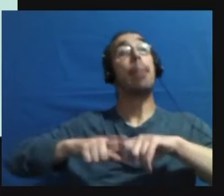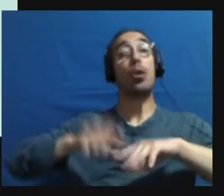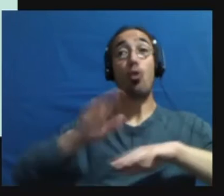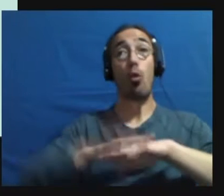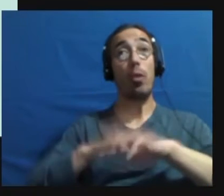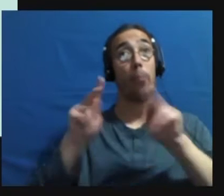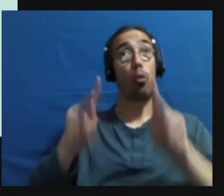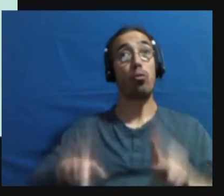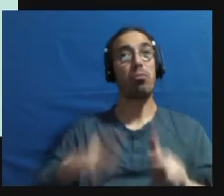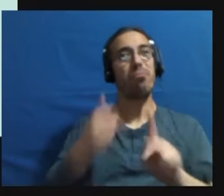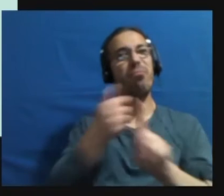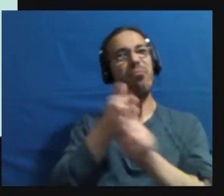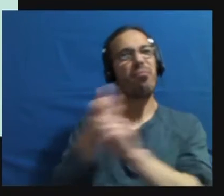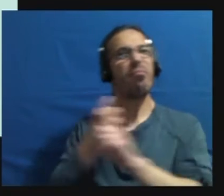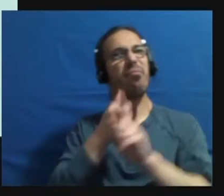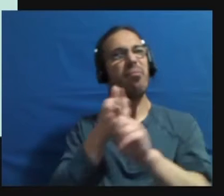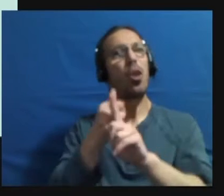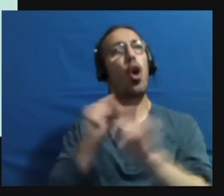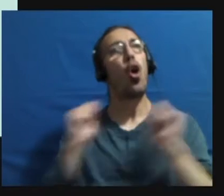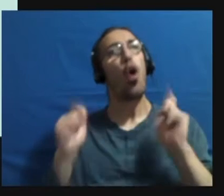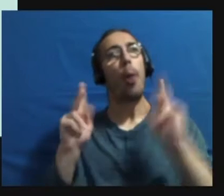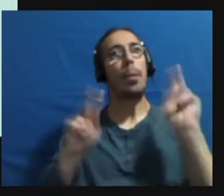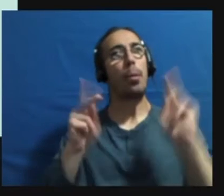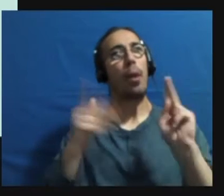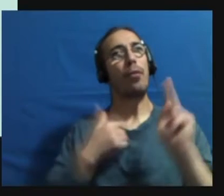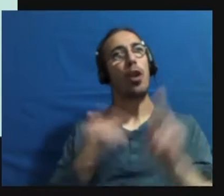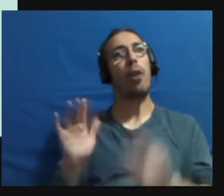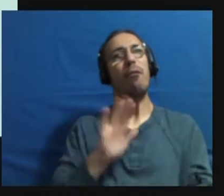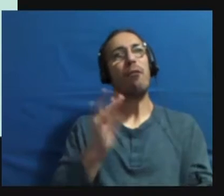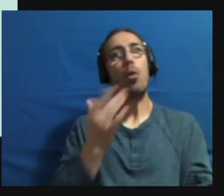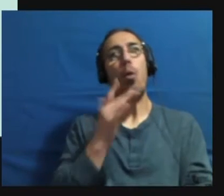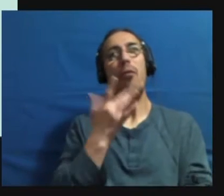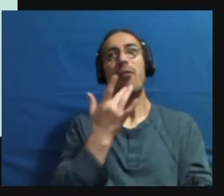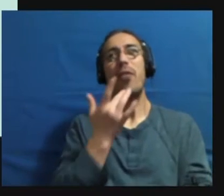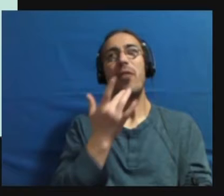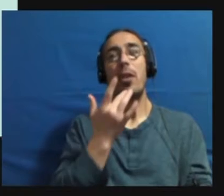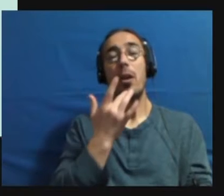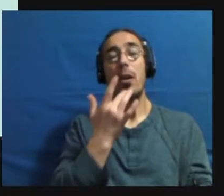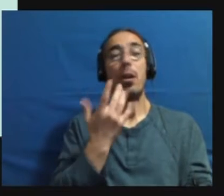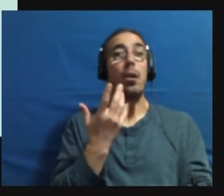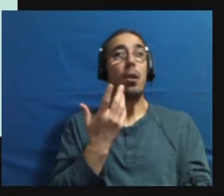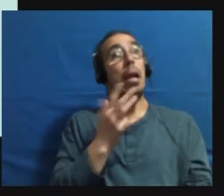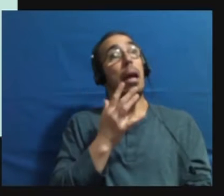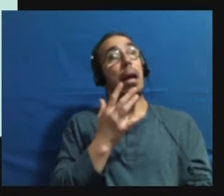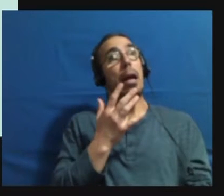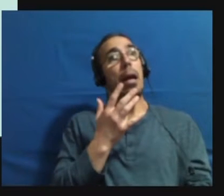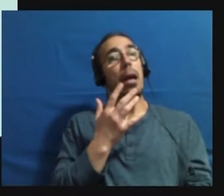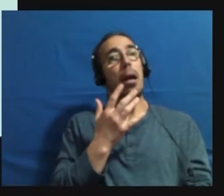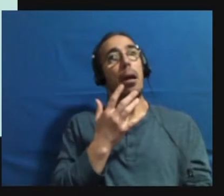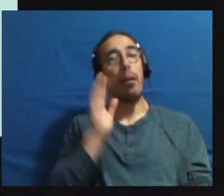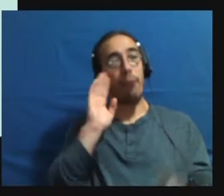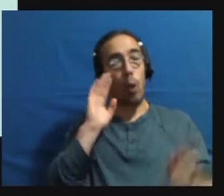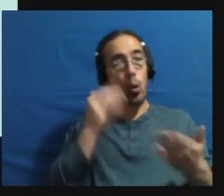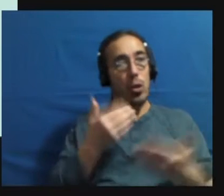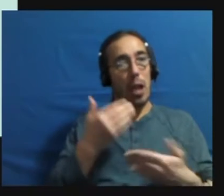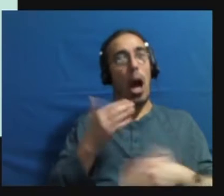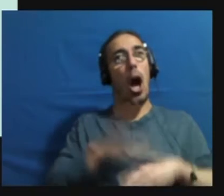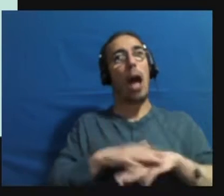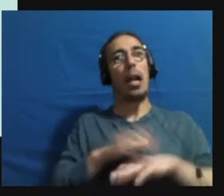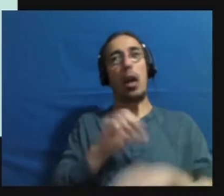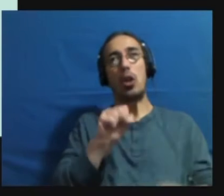And we all have individual stems that speak to our sensory needs when it comes to sensory